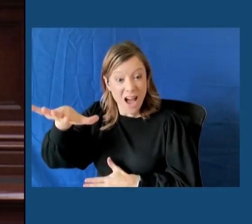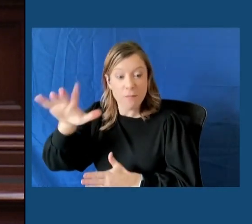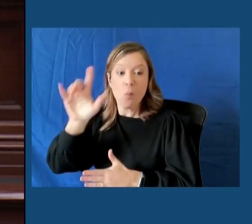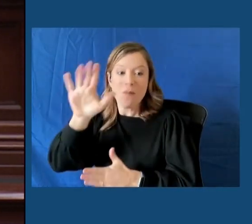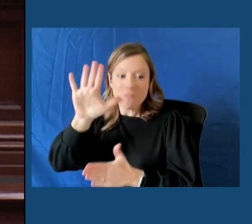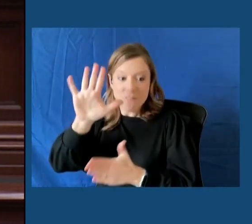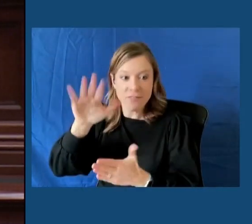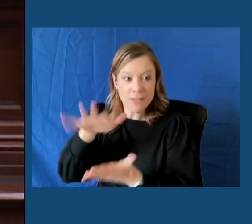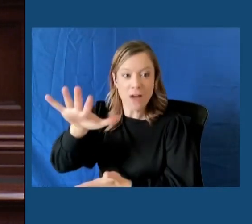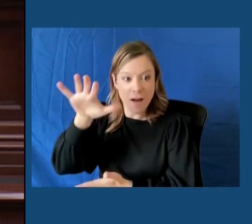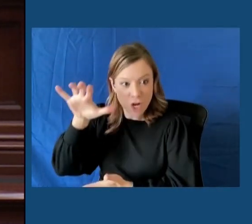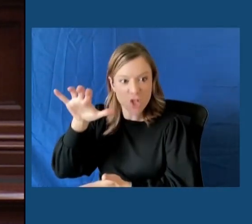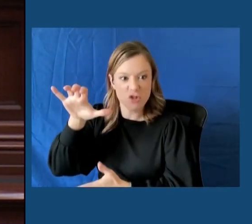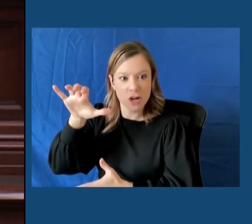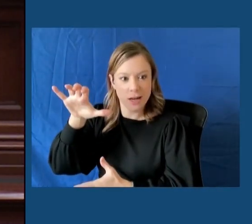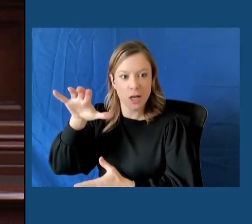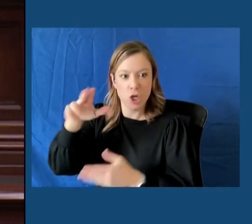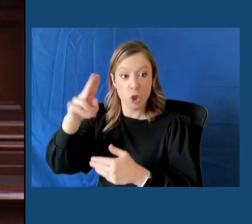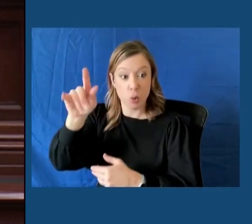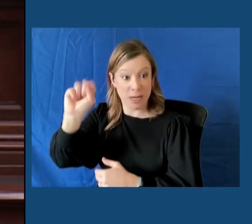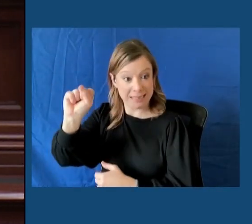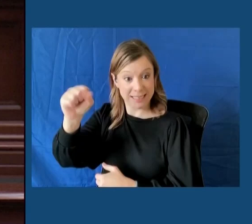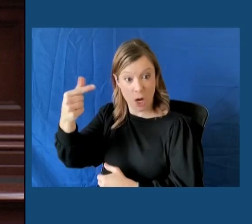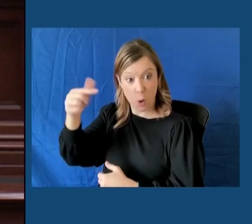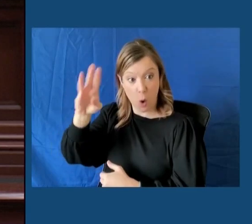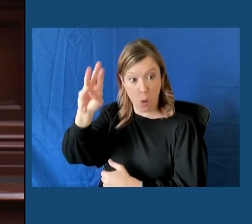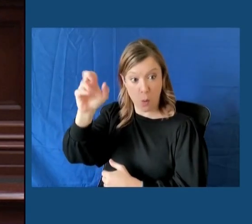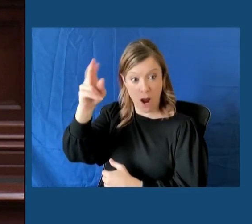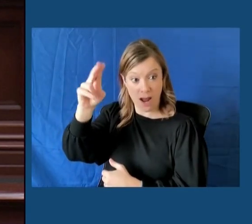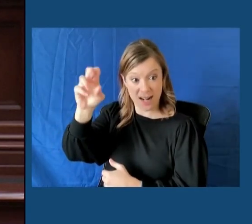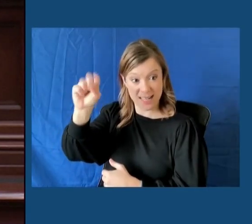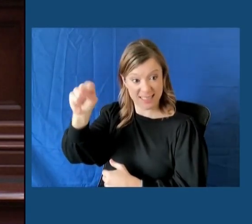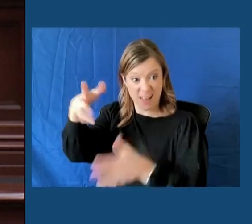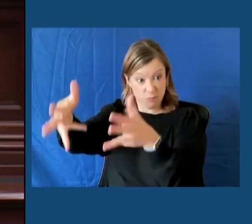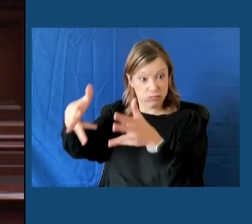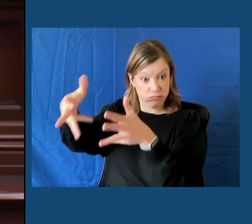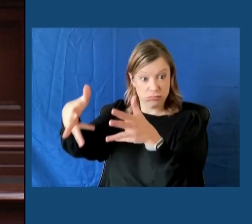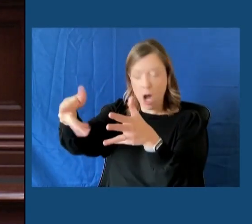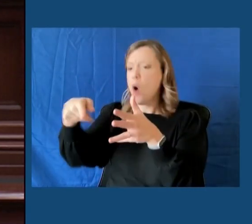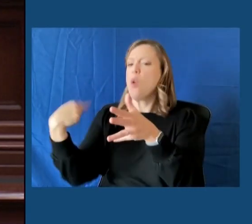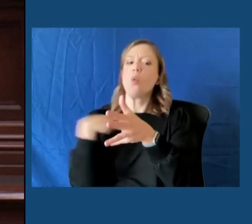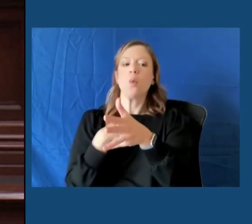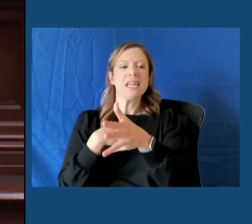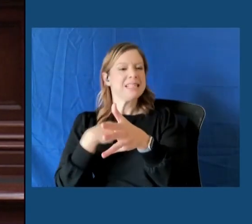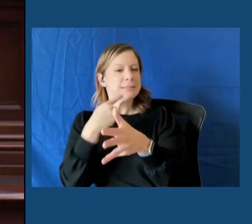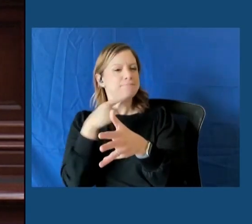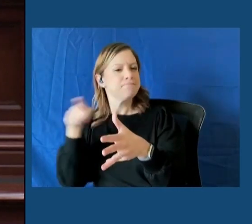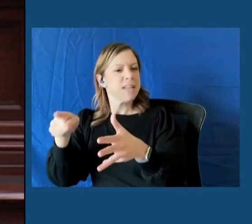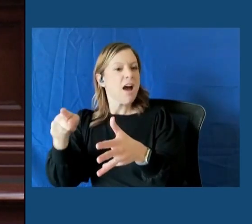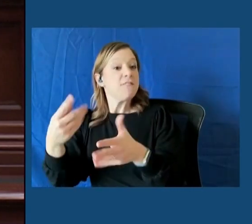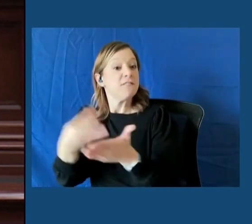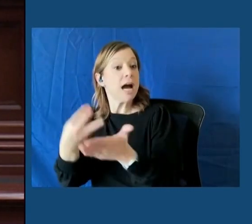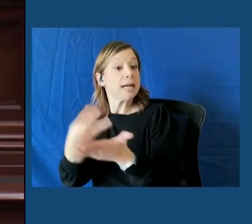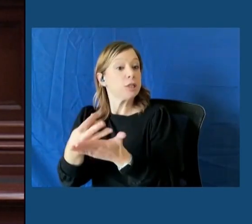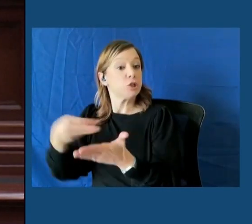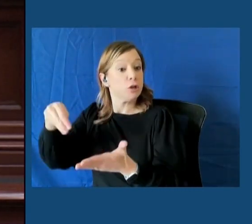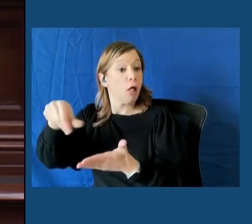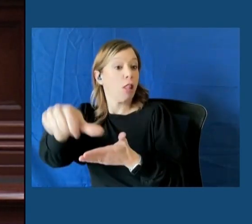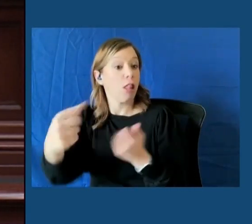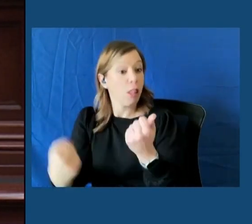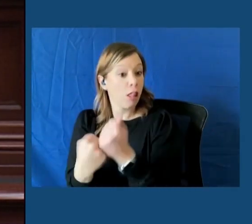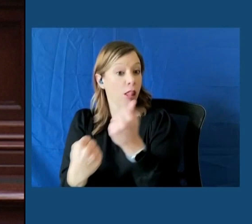been languishing in limbo. We offered financial incentives that people had asked for, financial incentives